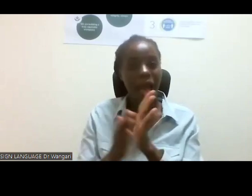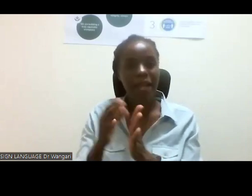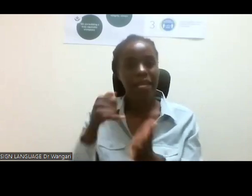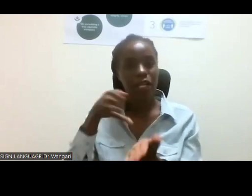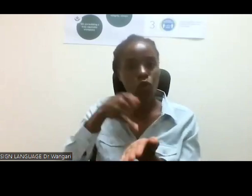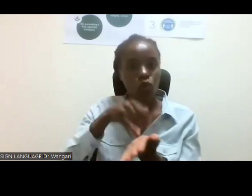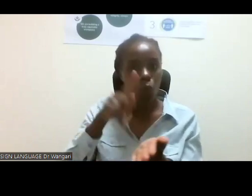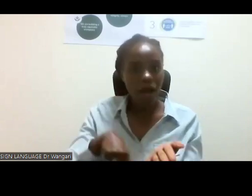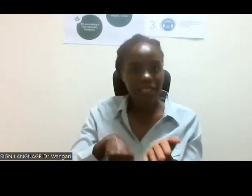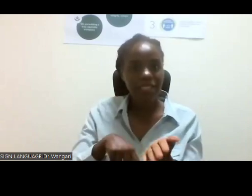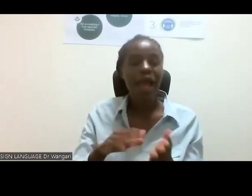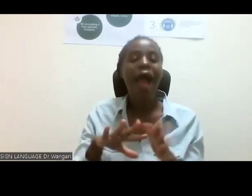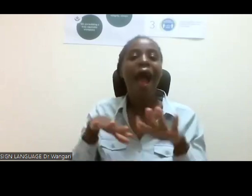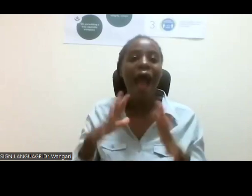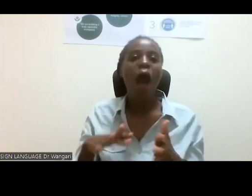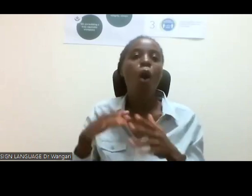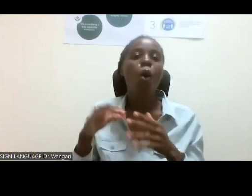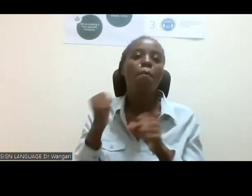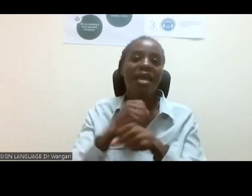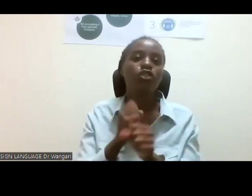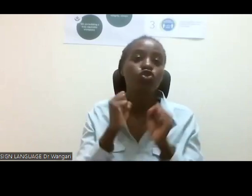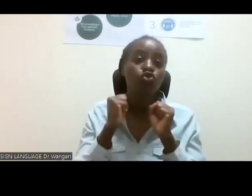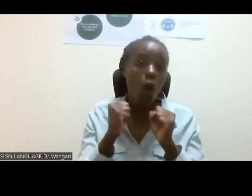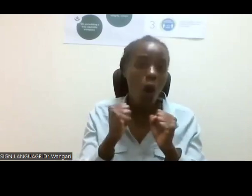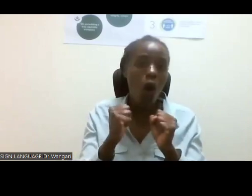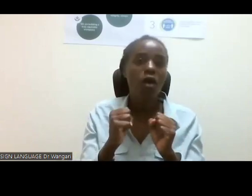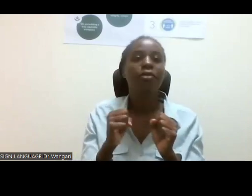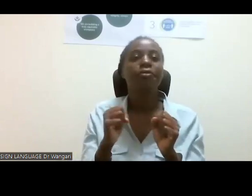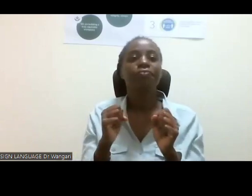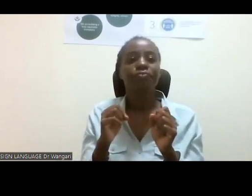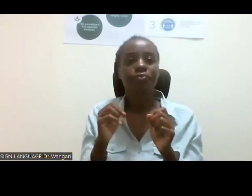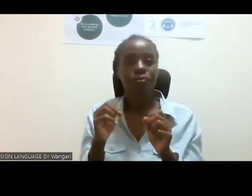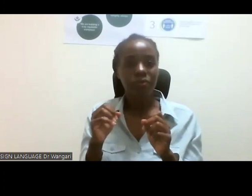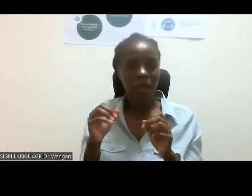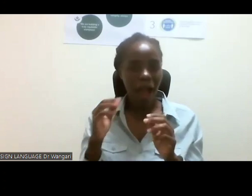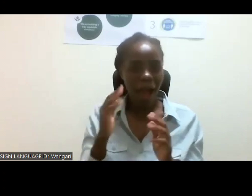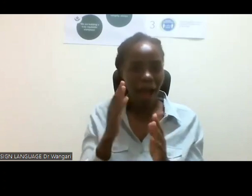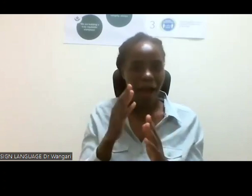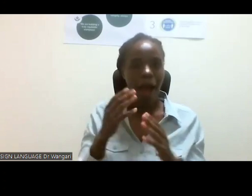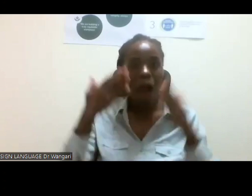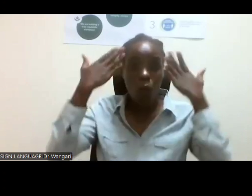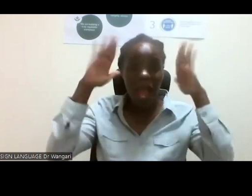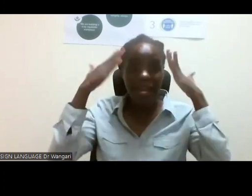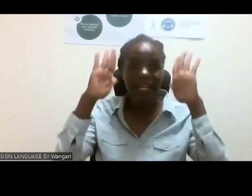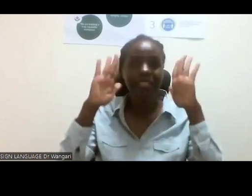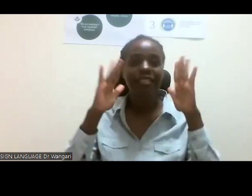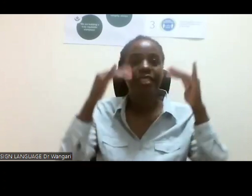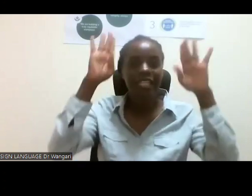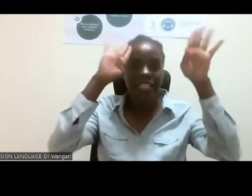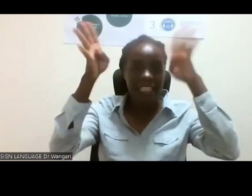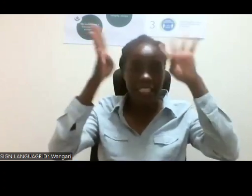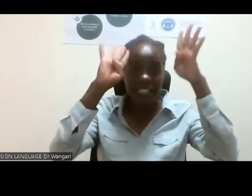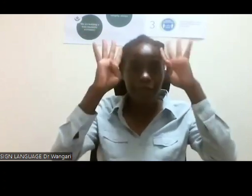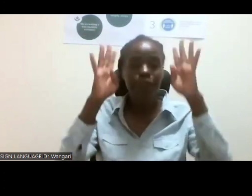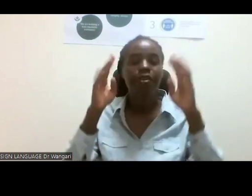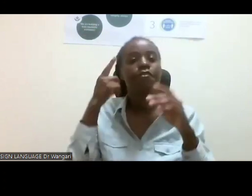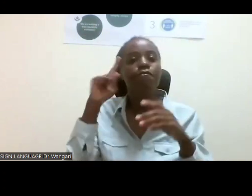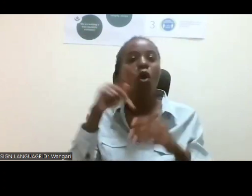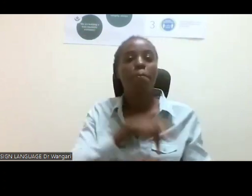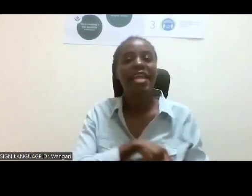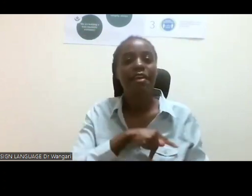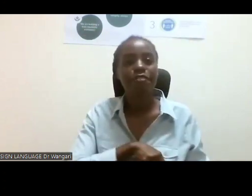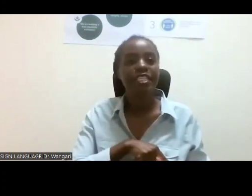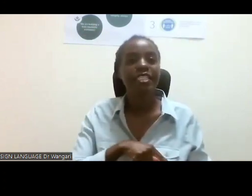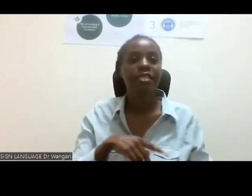the capacity of resource persons, raise public awareness, and engage in empowerment initiatives to effectively prevent and respond to FGM.